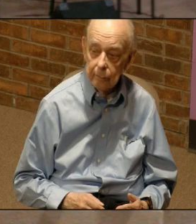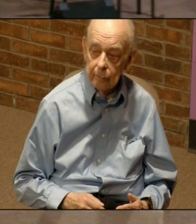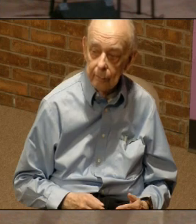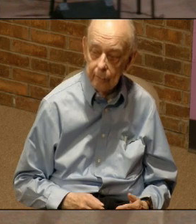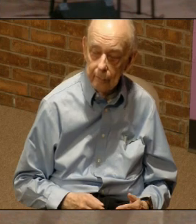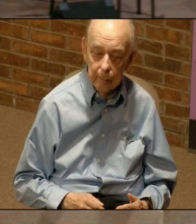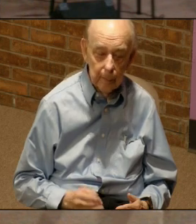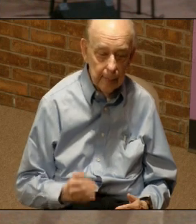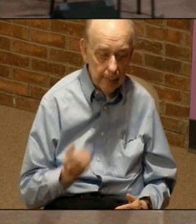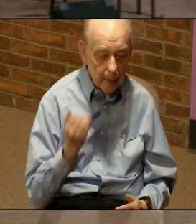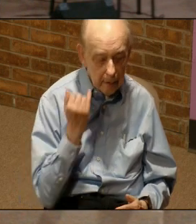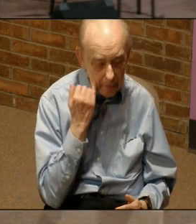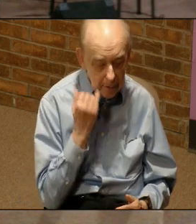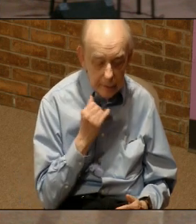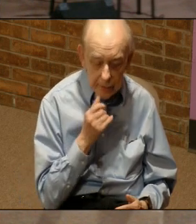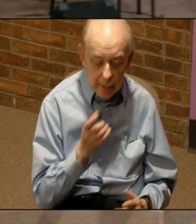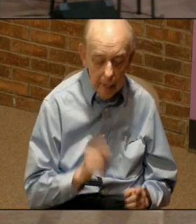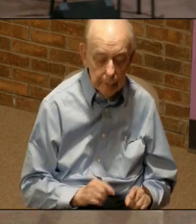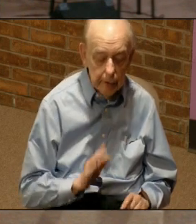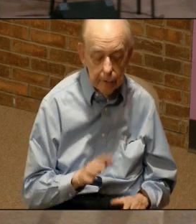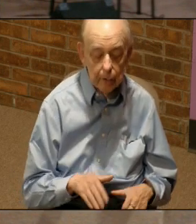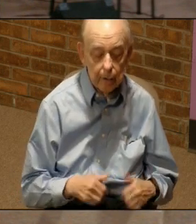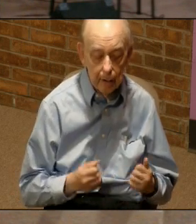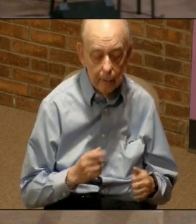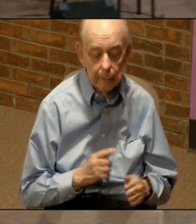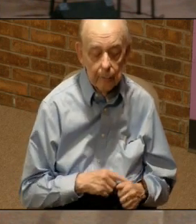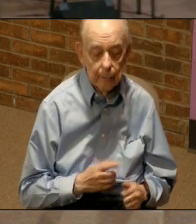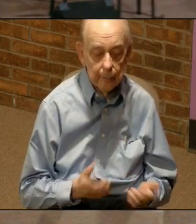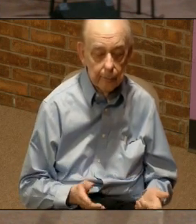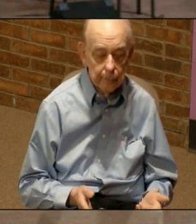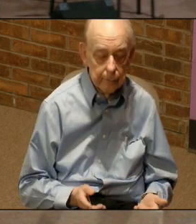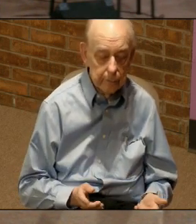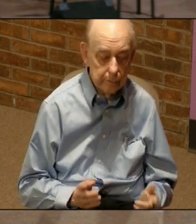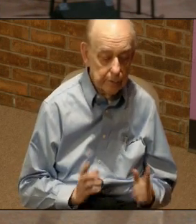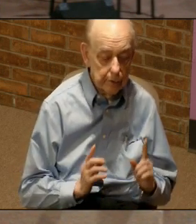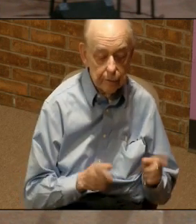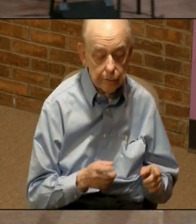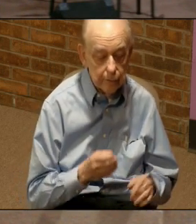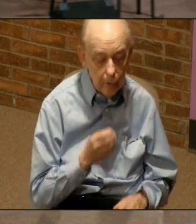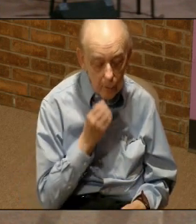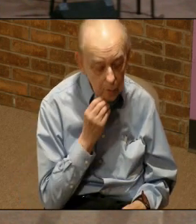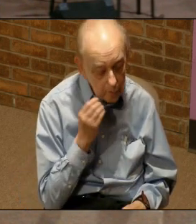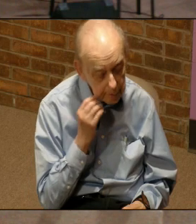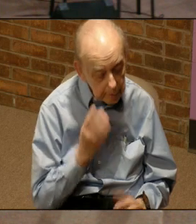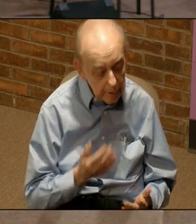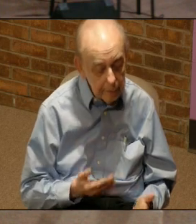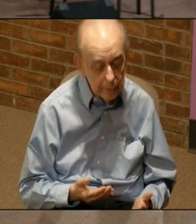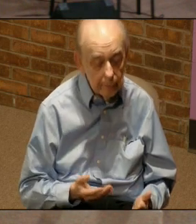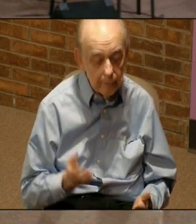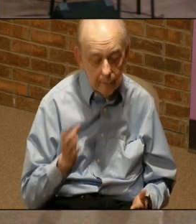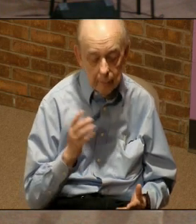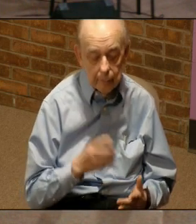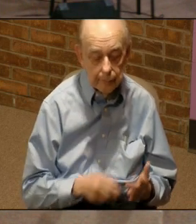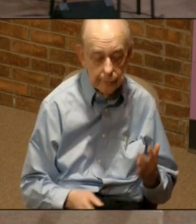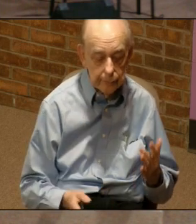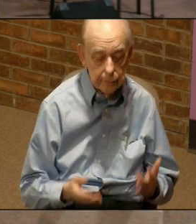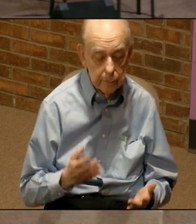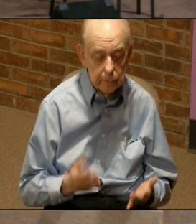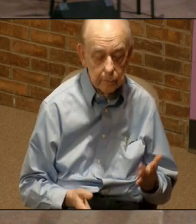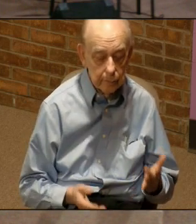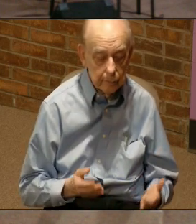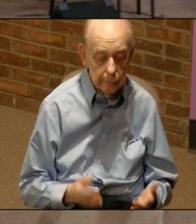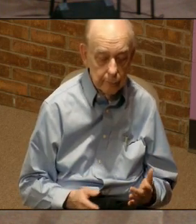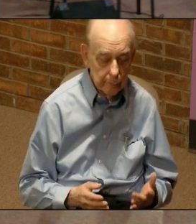If it doesn't happen in your lifetime, hey, we go home and wait. And guess what? It may